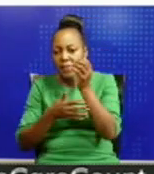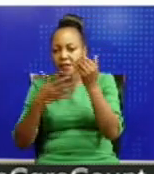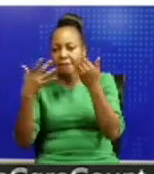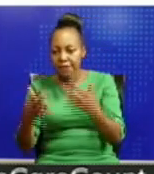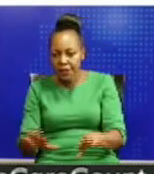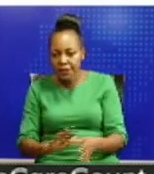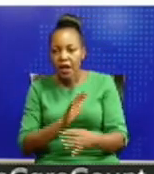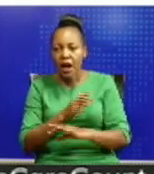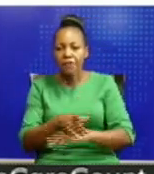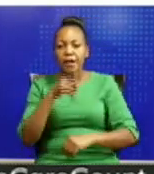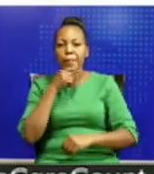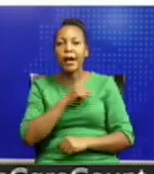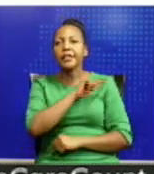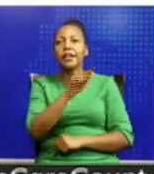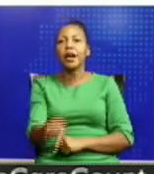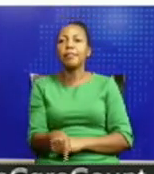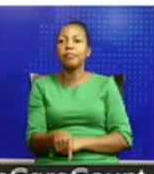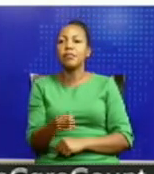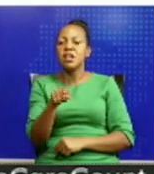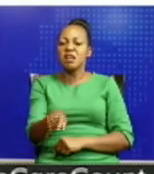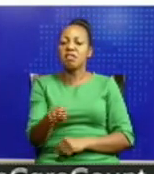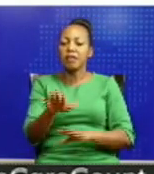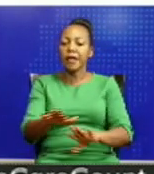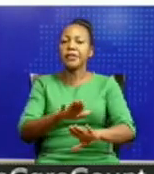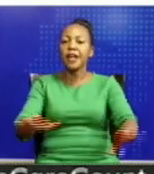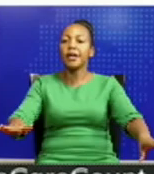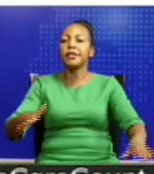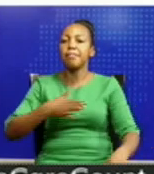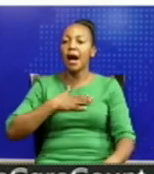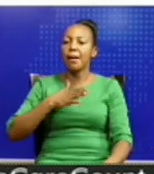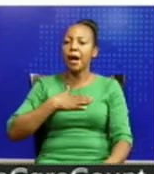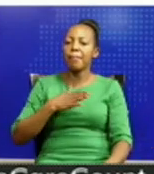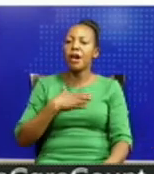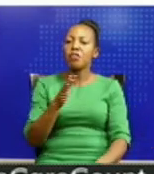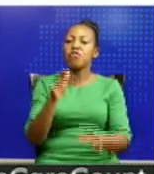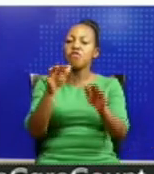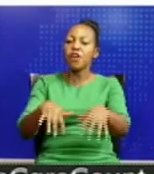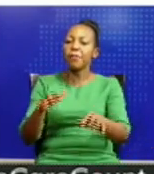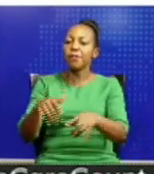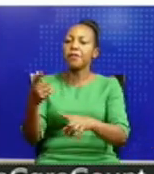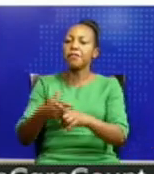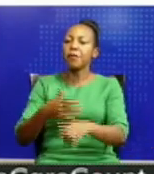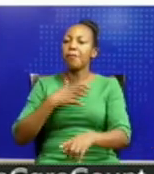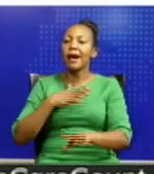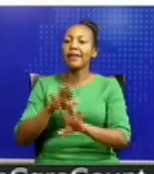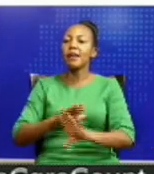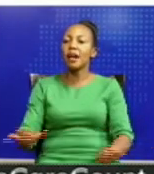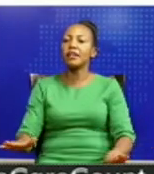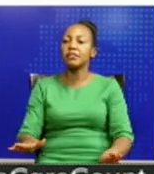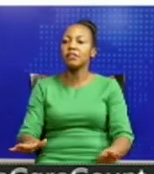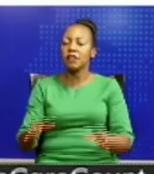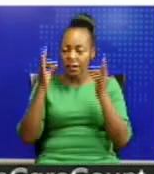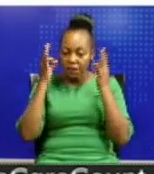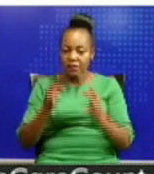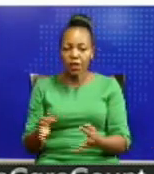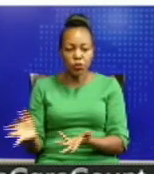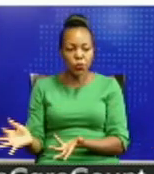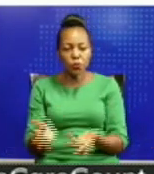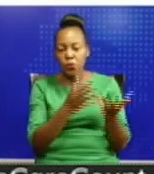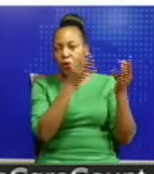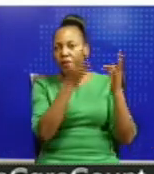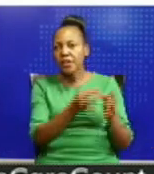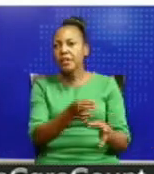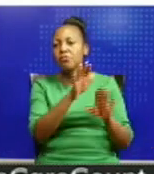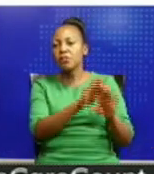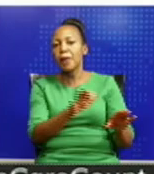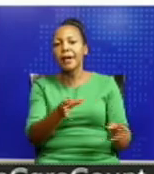know, these youths come from my land. Indeed. You know. And the head of the household. And now decides to take to the market and say,